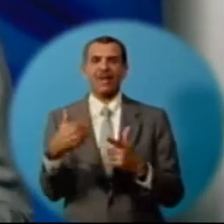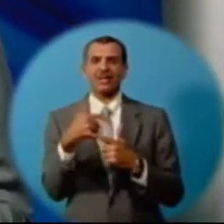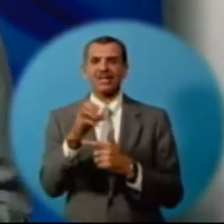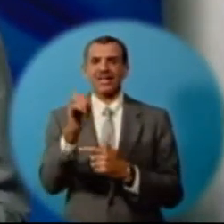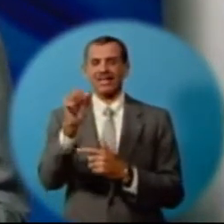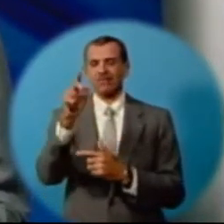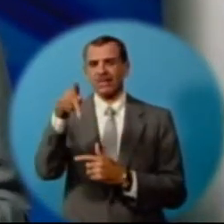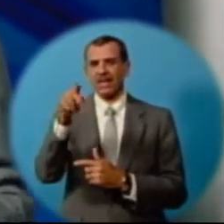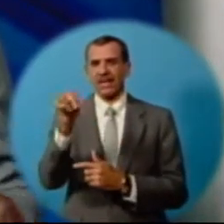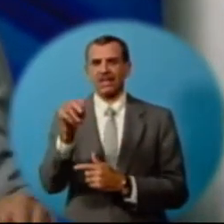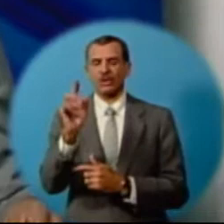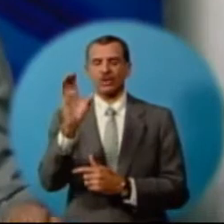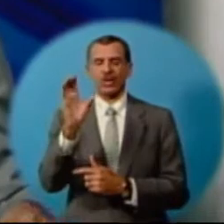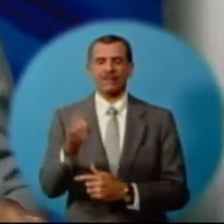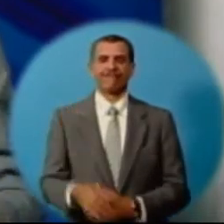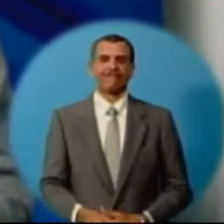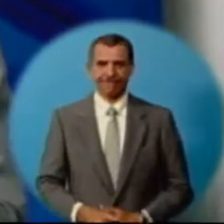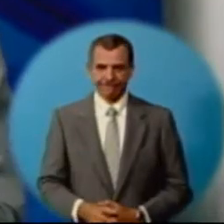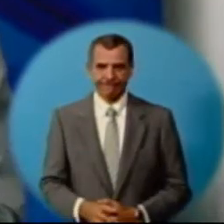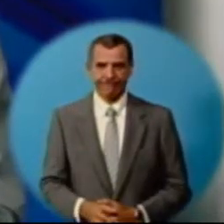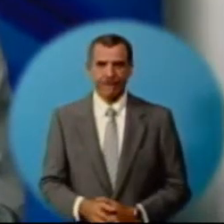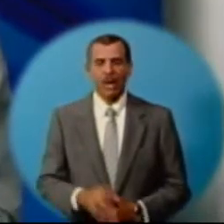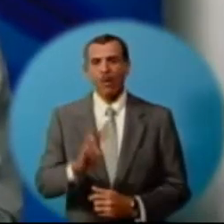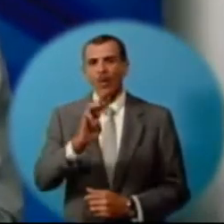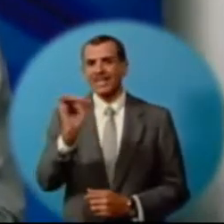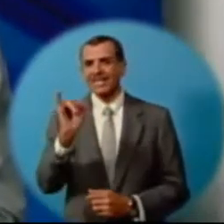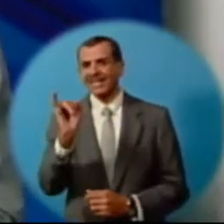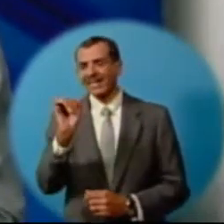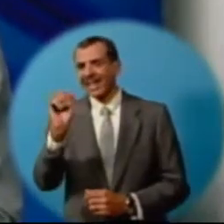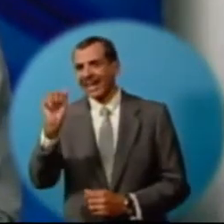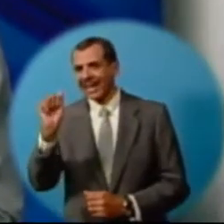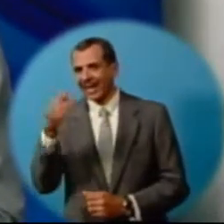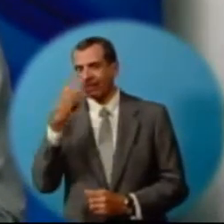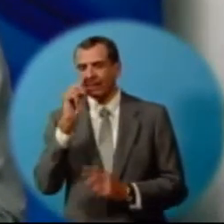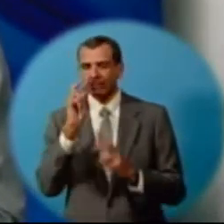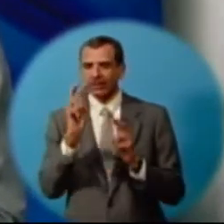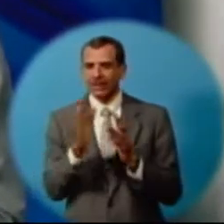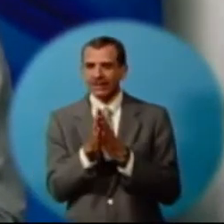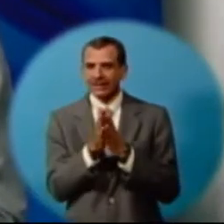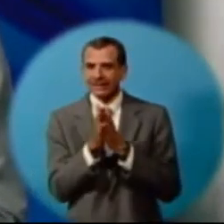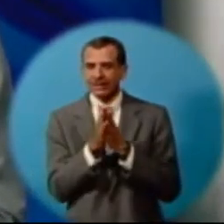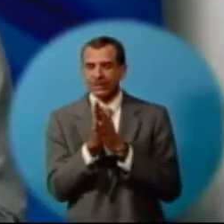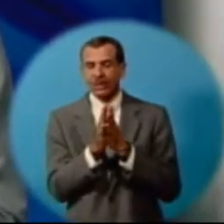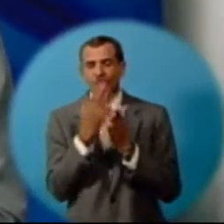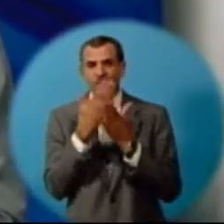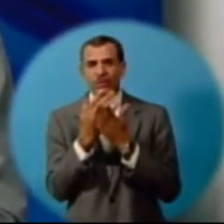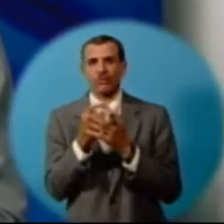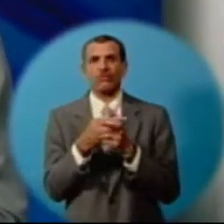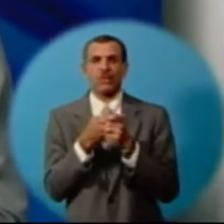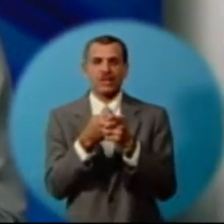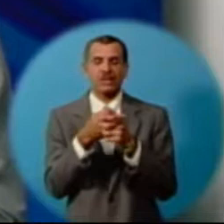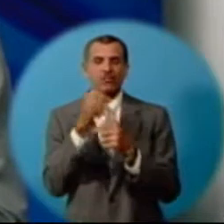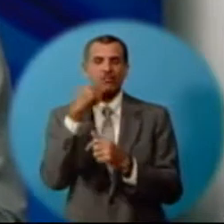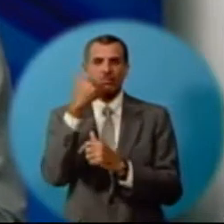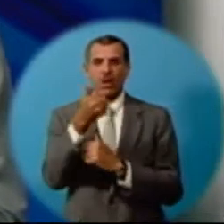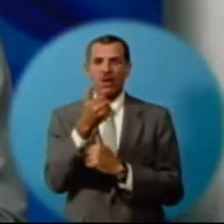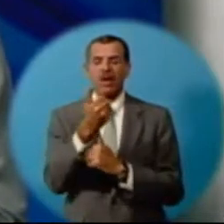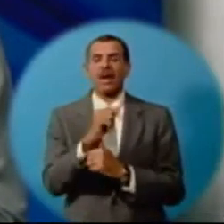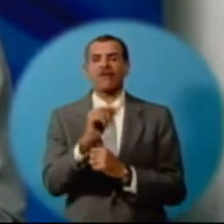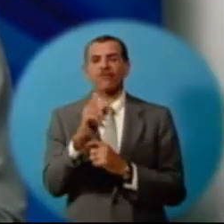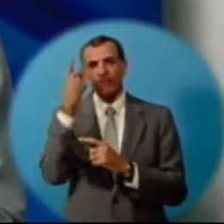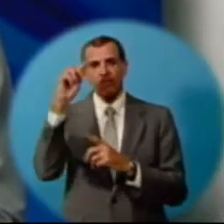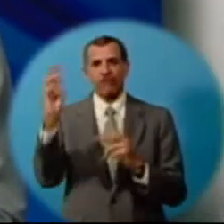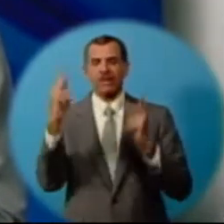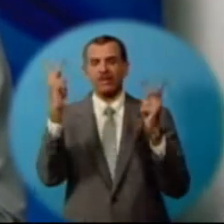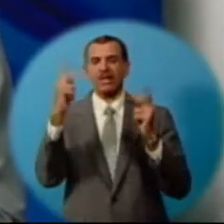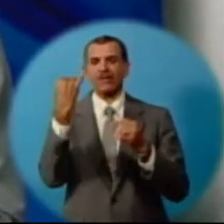ESPN 1 channel. Well, West Indies A will be looking for some quick runs in the first session tomorrow, then to push for victory on